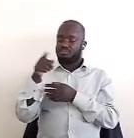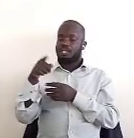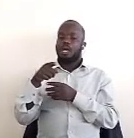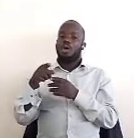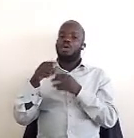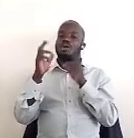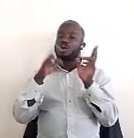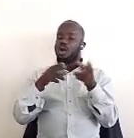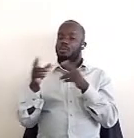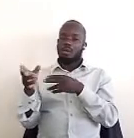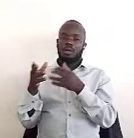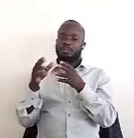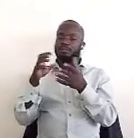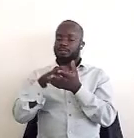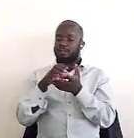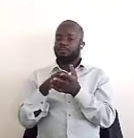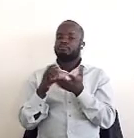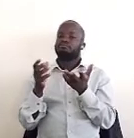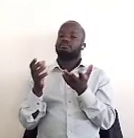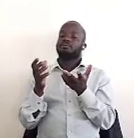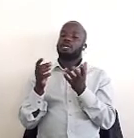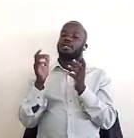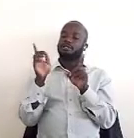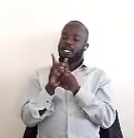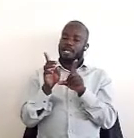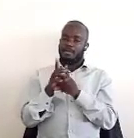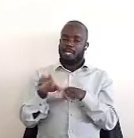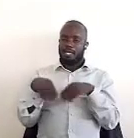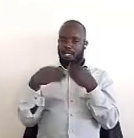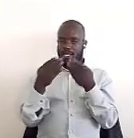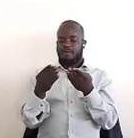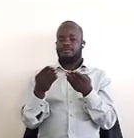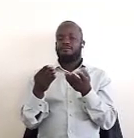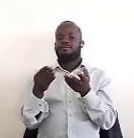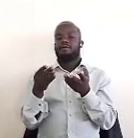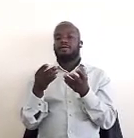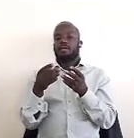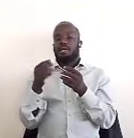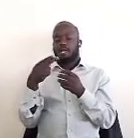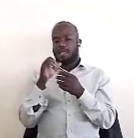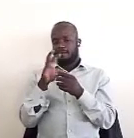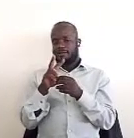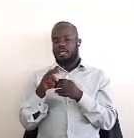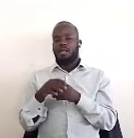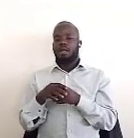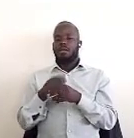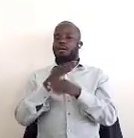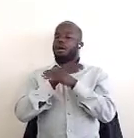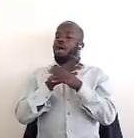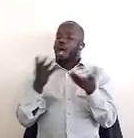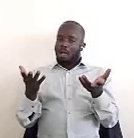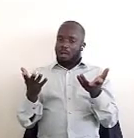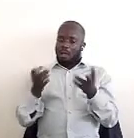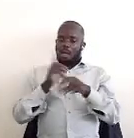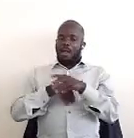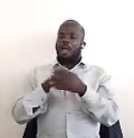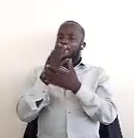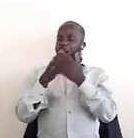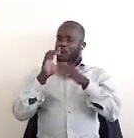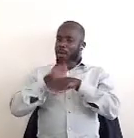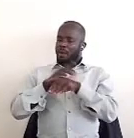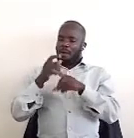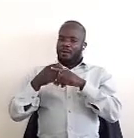blood transfusion, as in the popular and landmark case of Ryan White, will also lead to transmission.